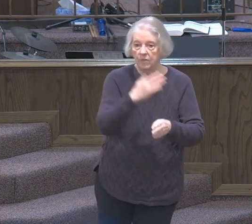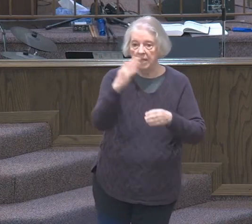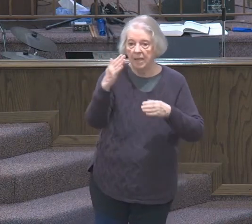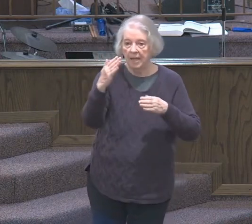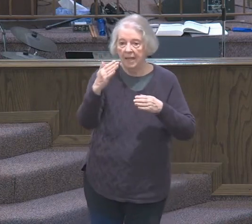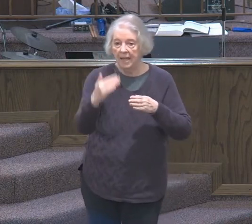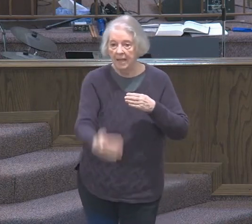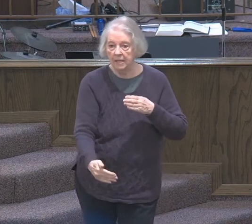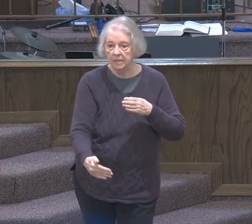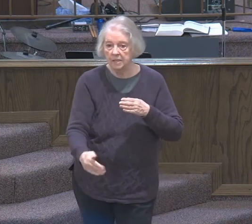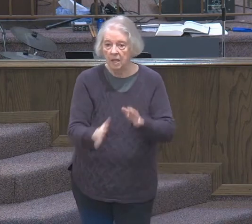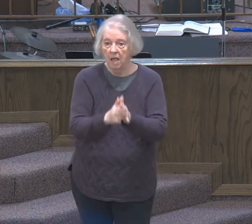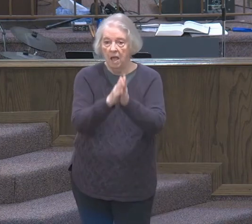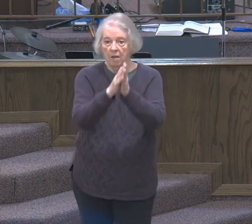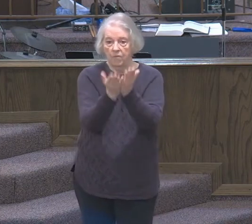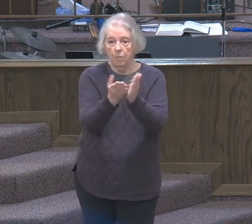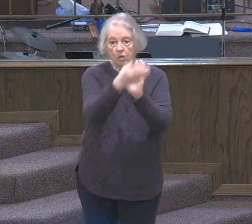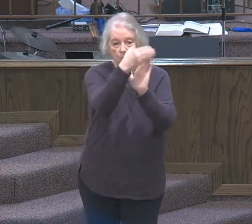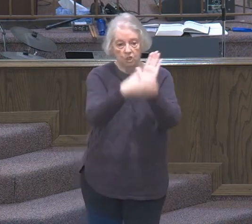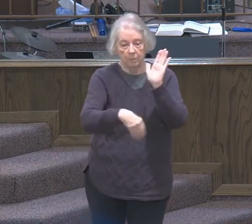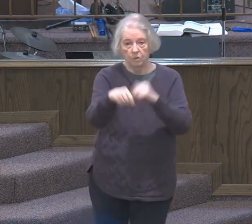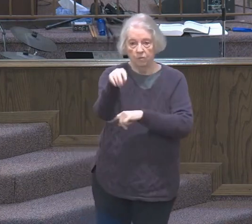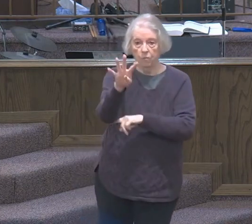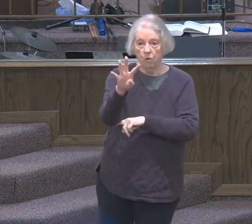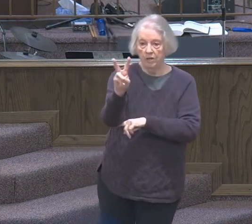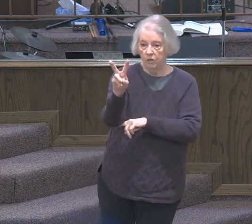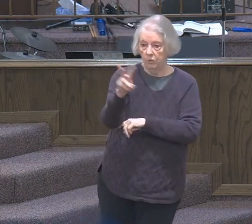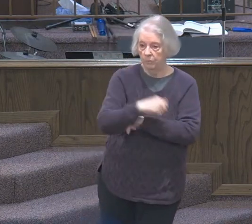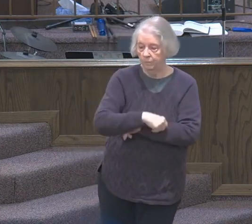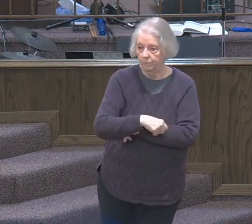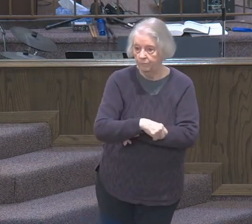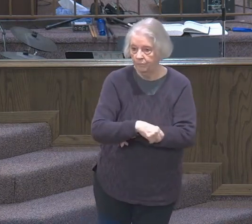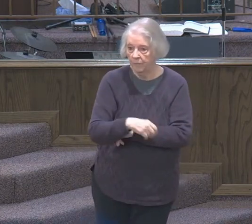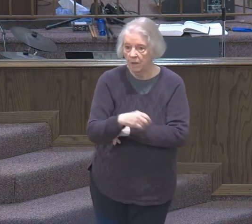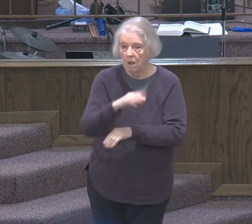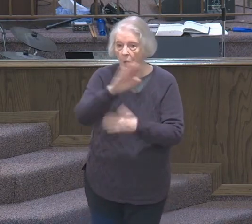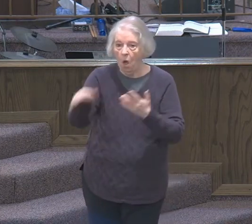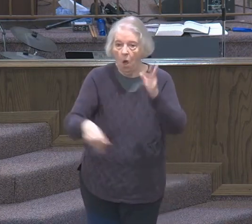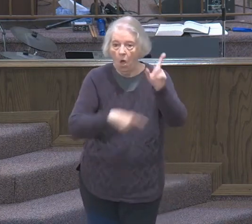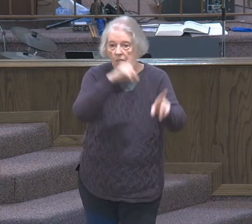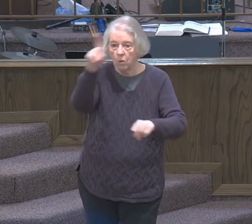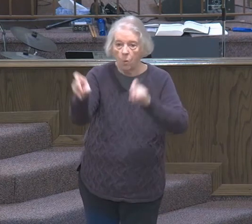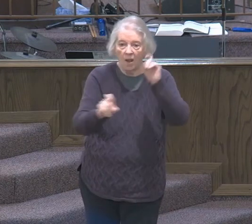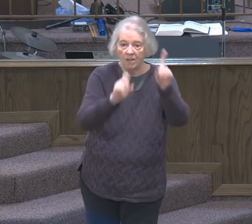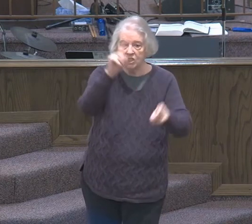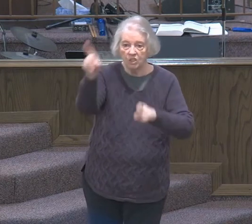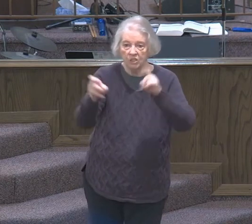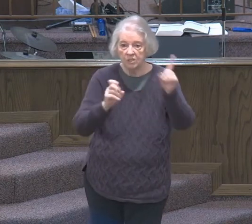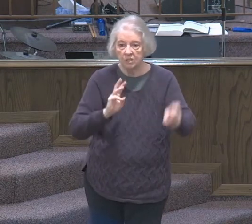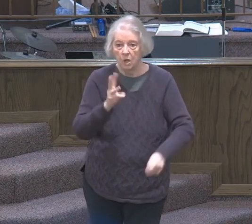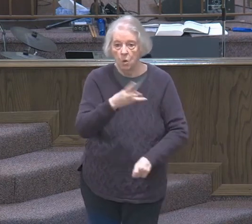says, even in all my questions, even with everything that's happened,